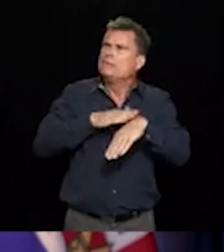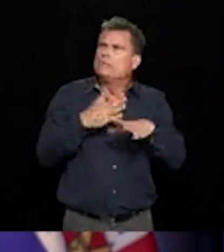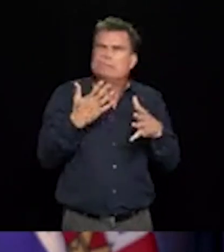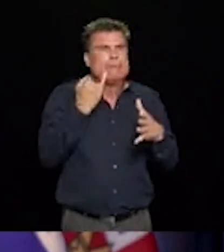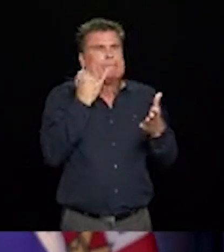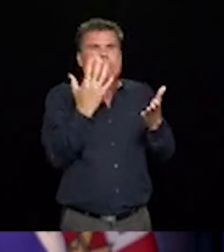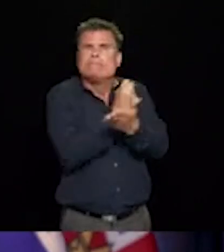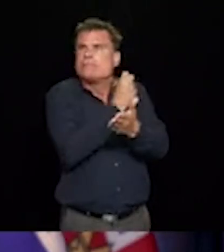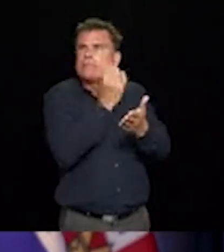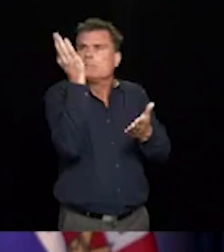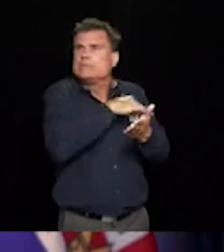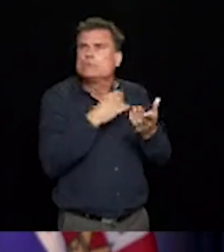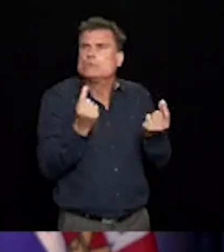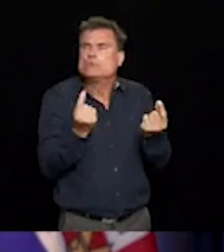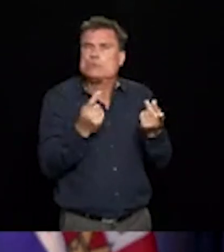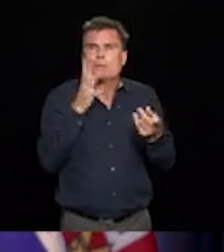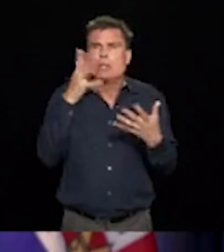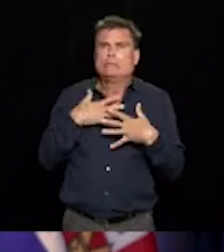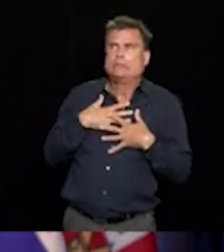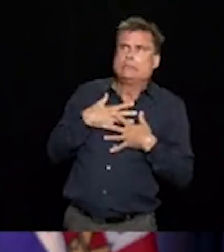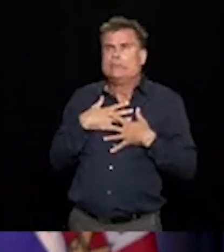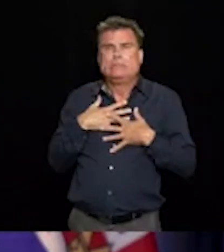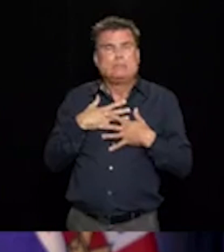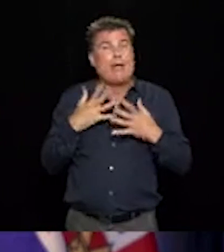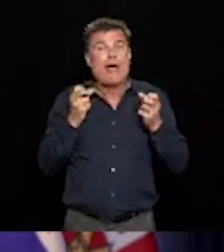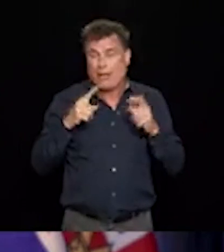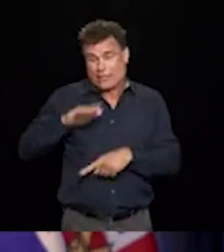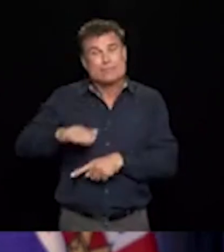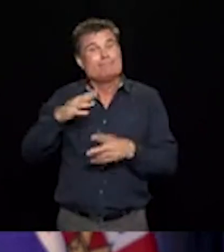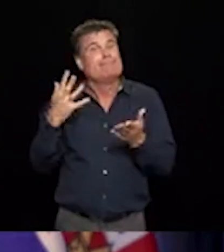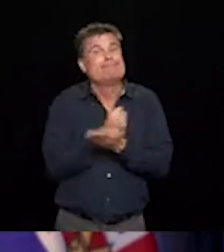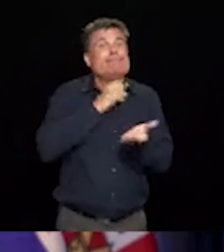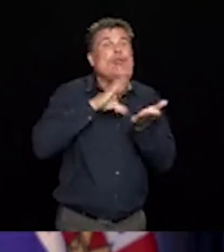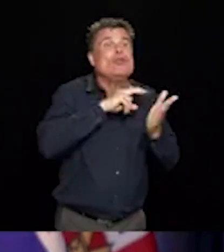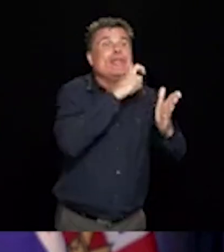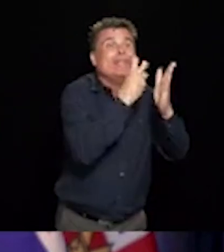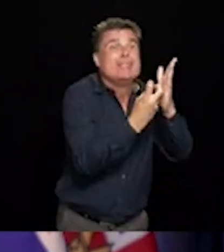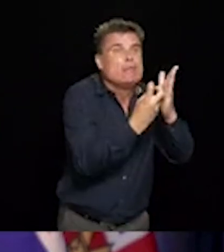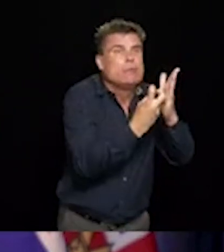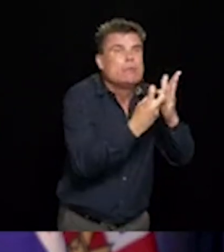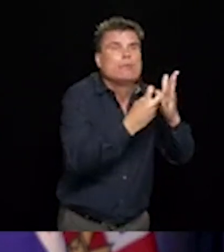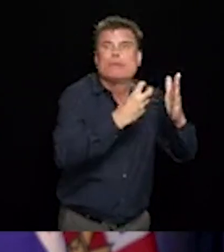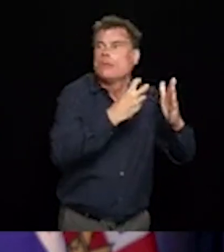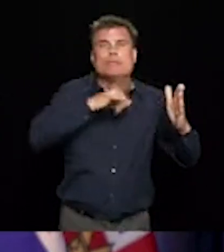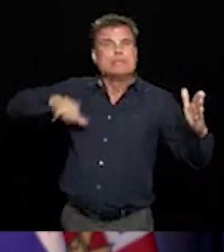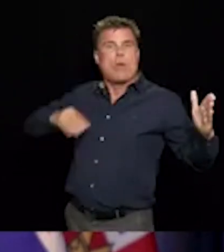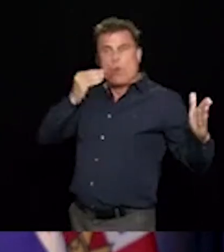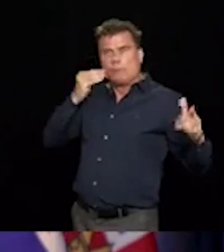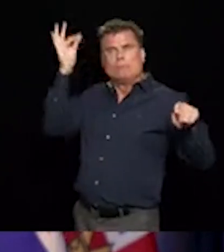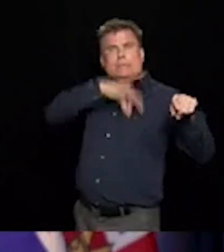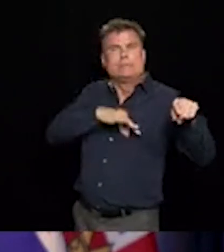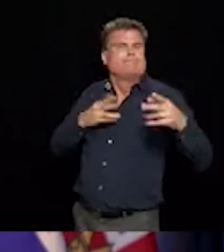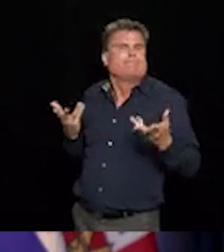Well, I think what we directed districts to do last week when we posted the safe return to school plans for every